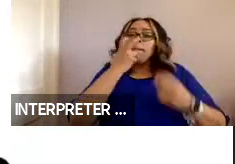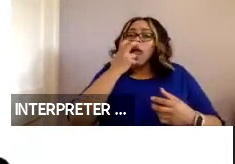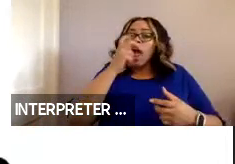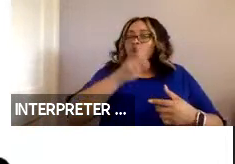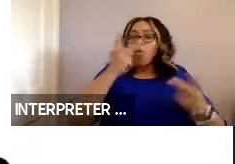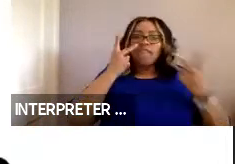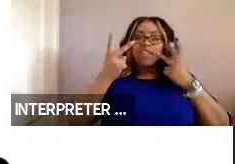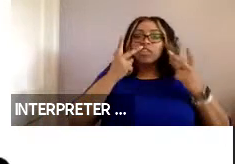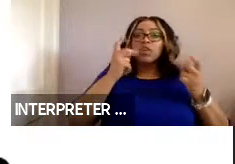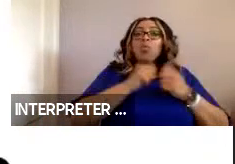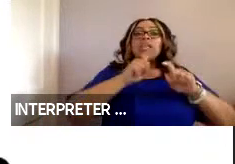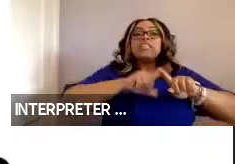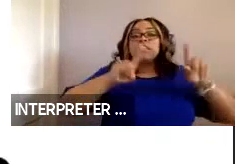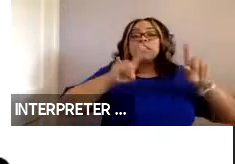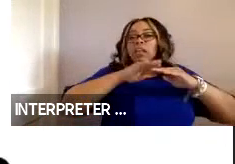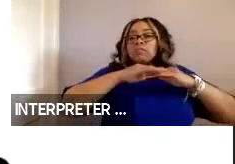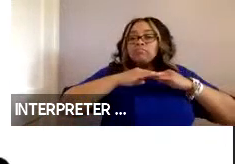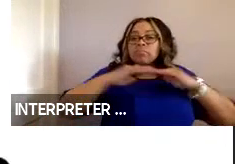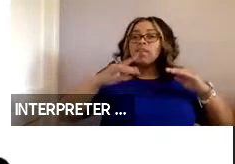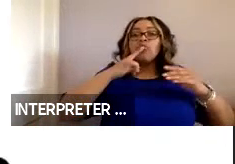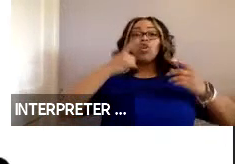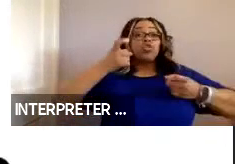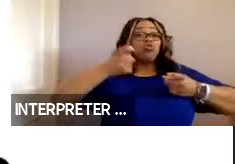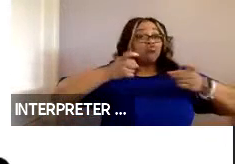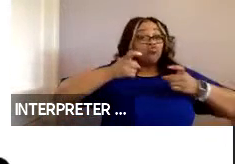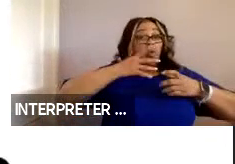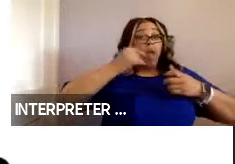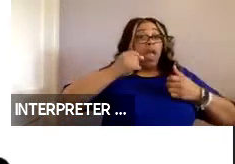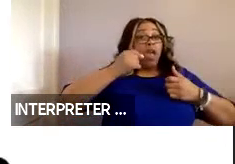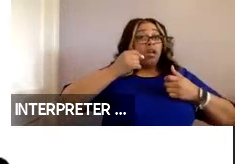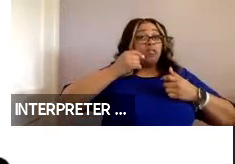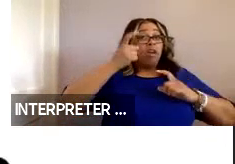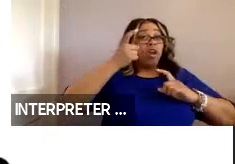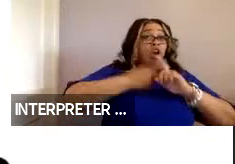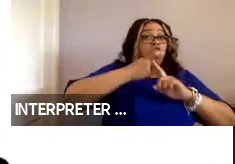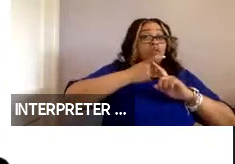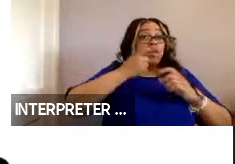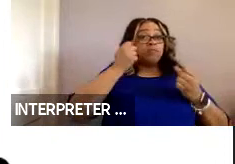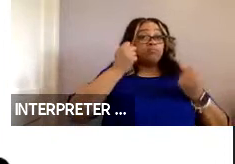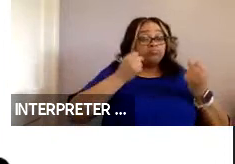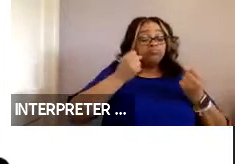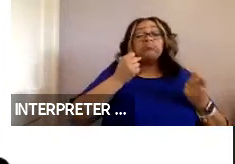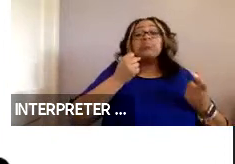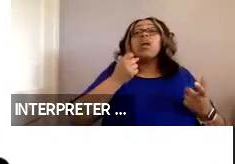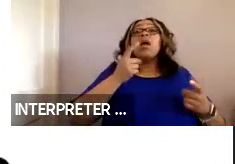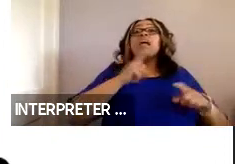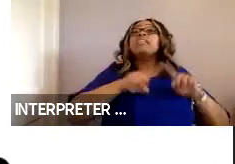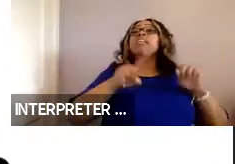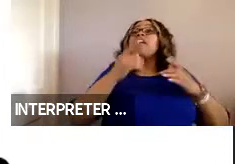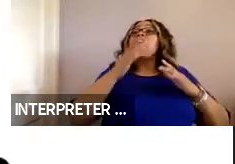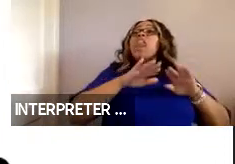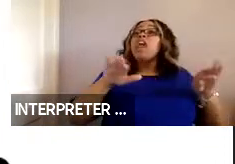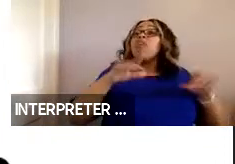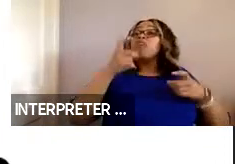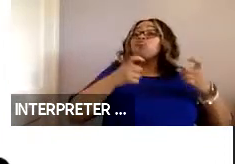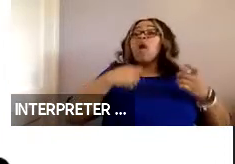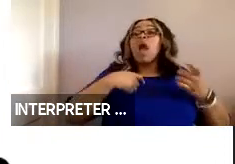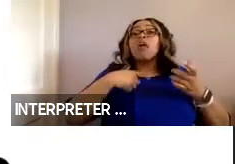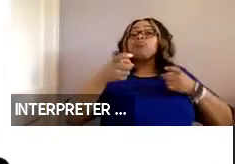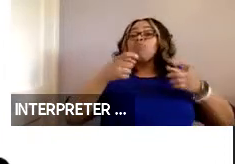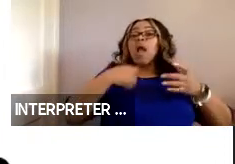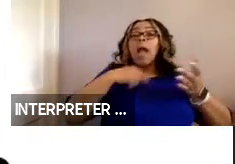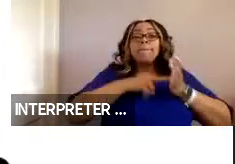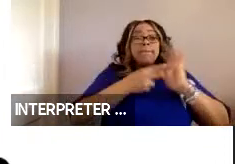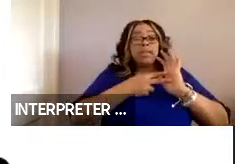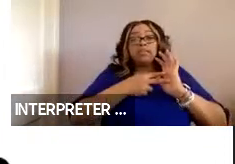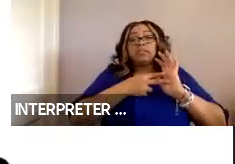people with differing levels of control in automated vehicles? And by differing levels of control, I'm referring to